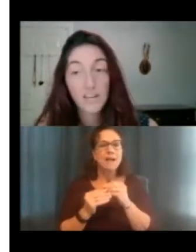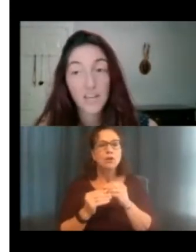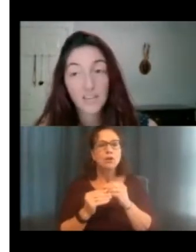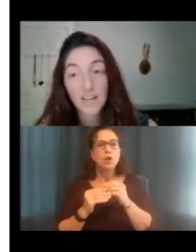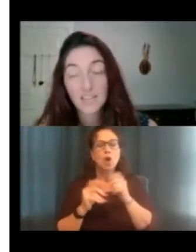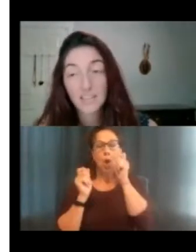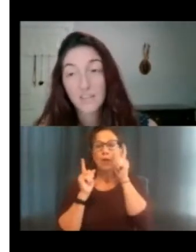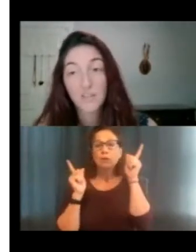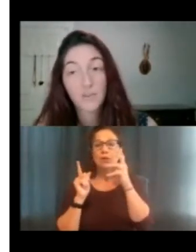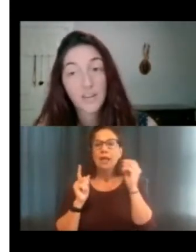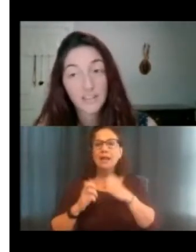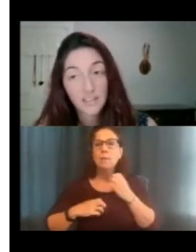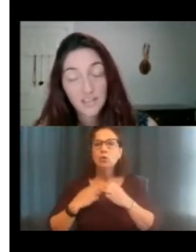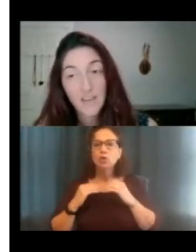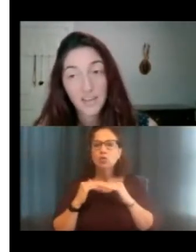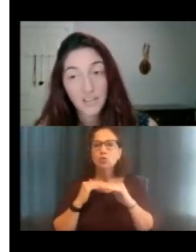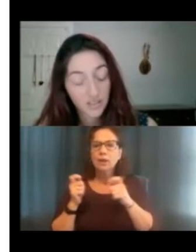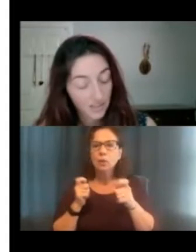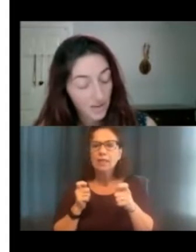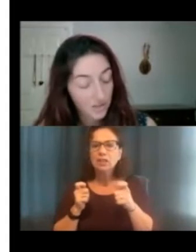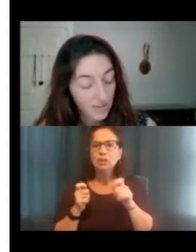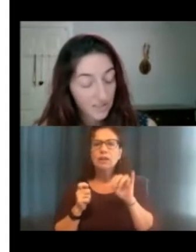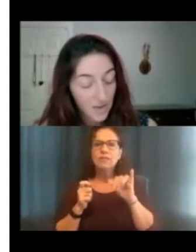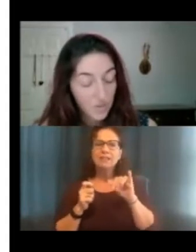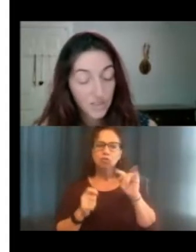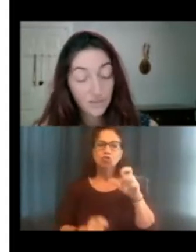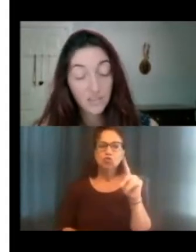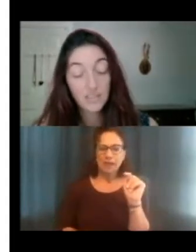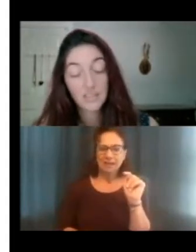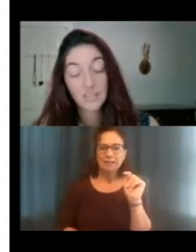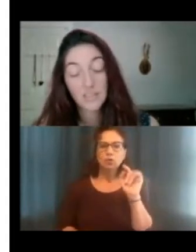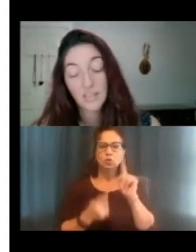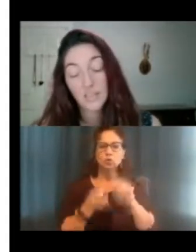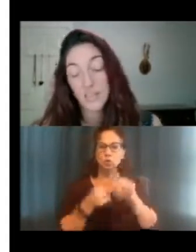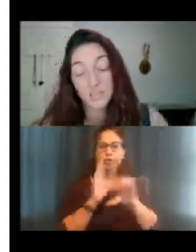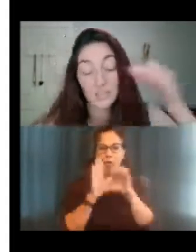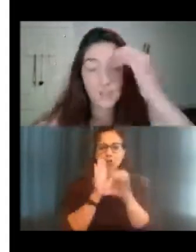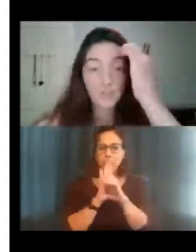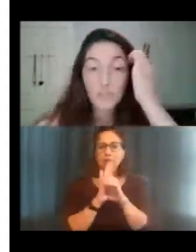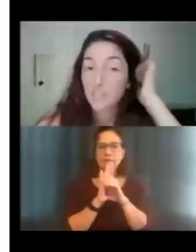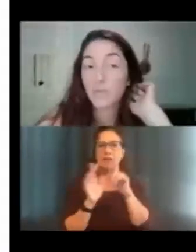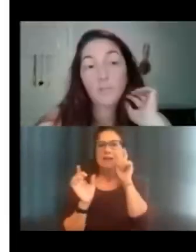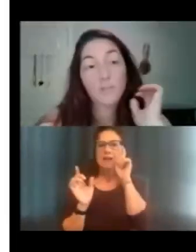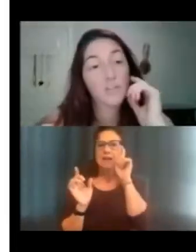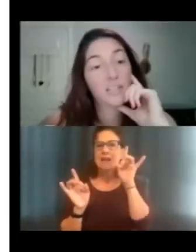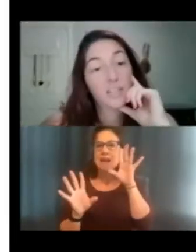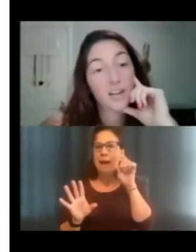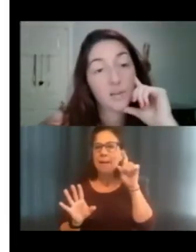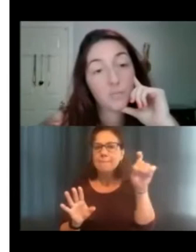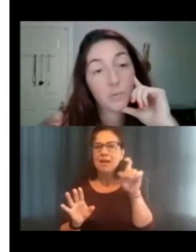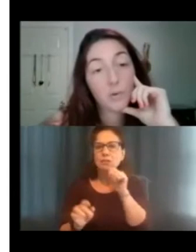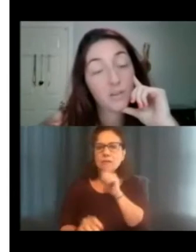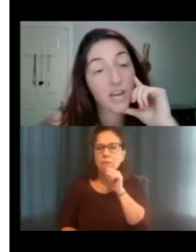in waking life as kind of a trait factor characterizing nightmare sufferers. So for this, we